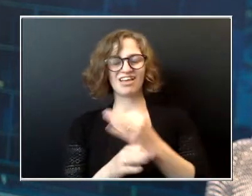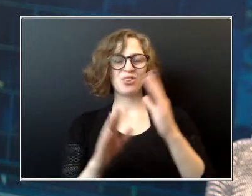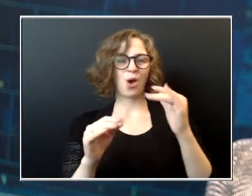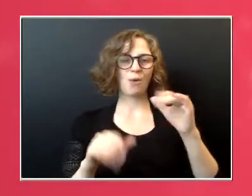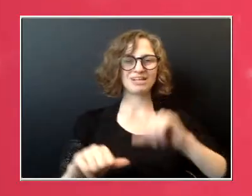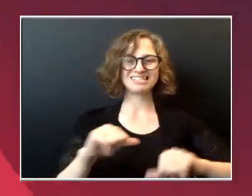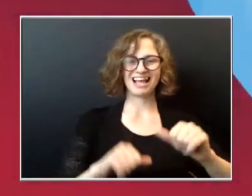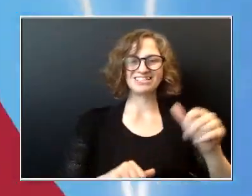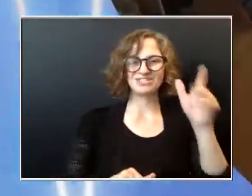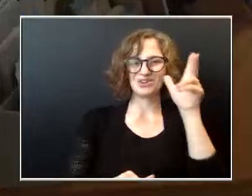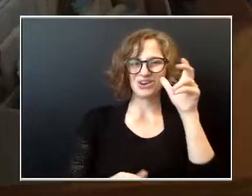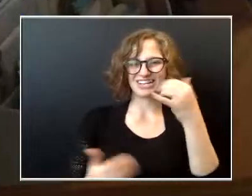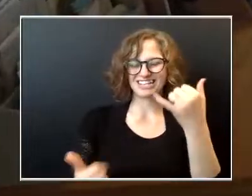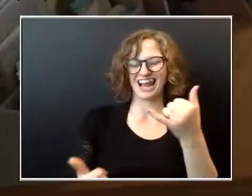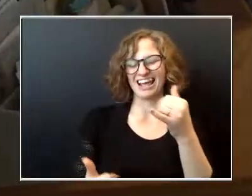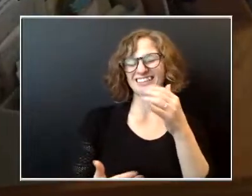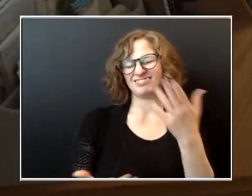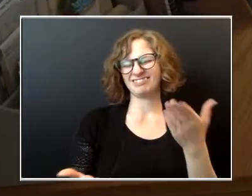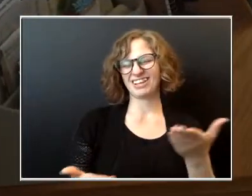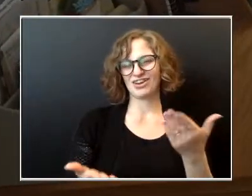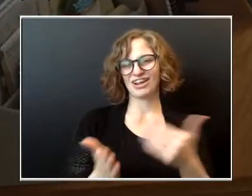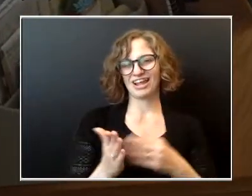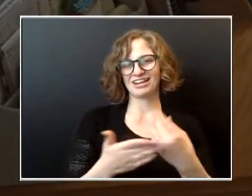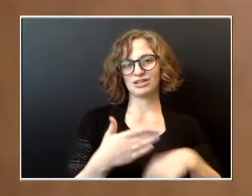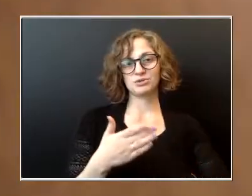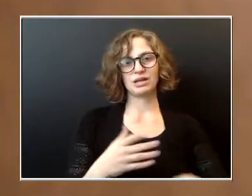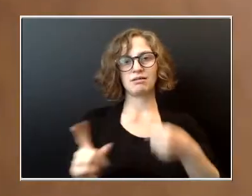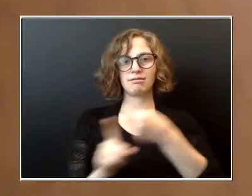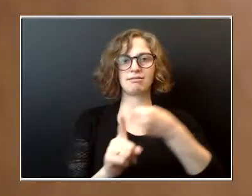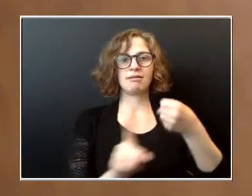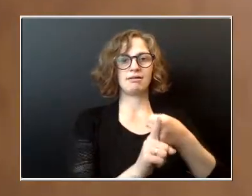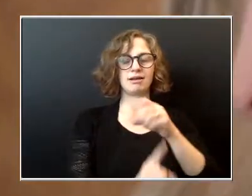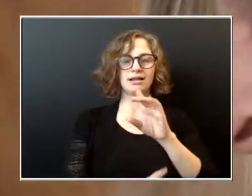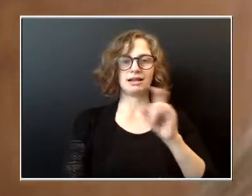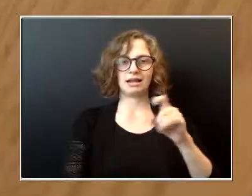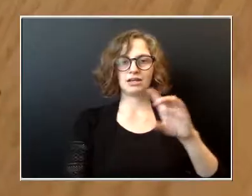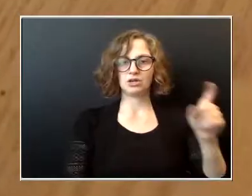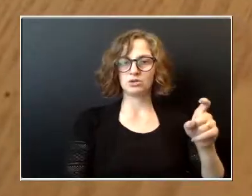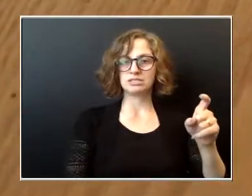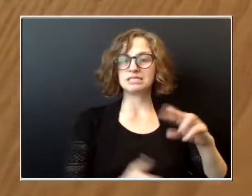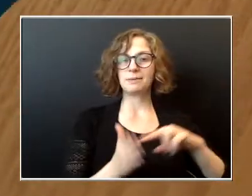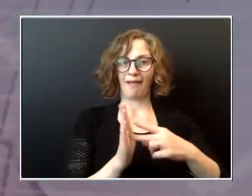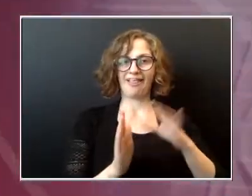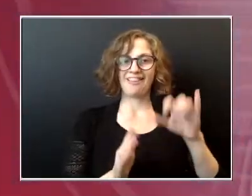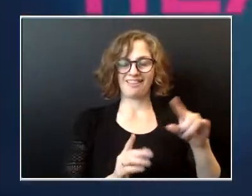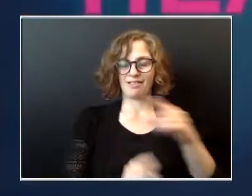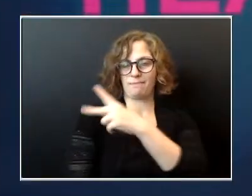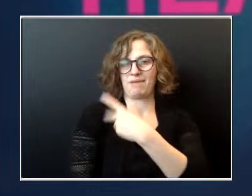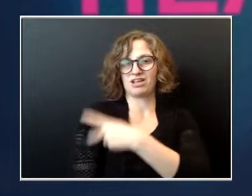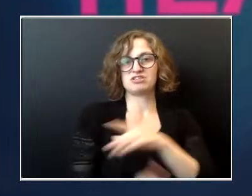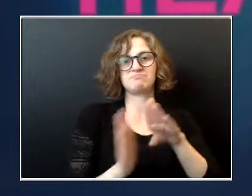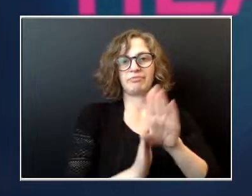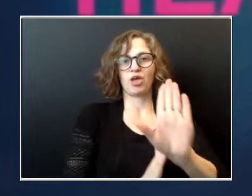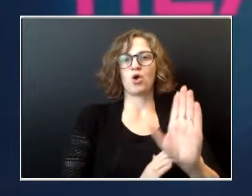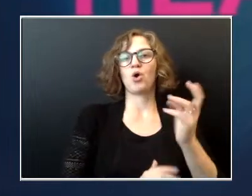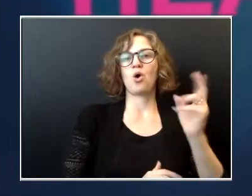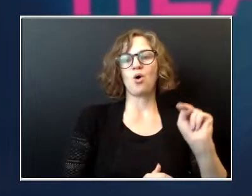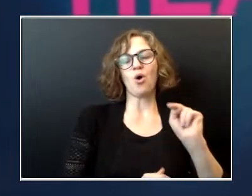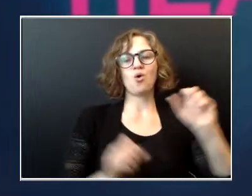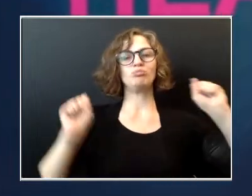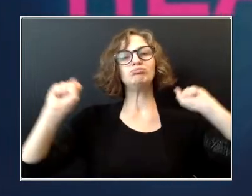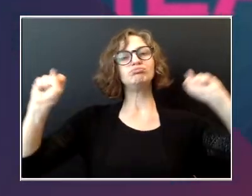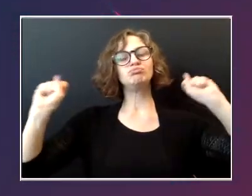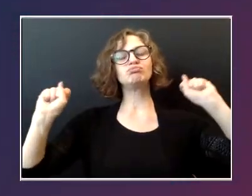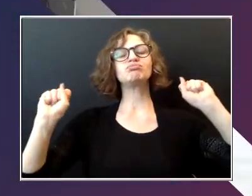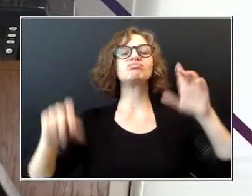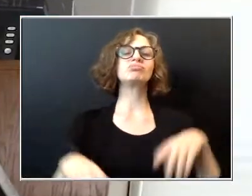too. Back-to-back diagnoses led this patient to develop her own workout routine. I'm Alexis Del Cid. On the next